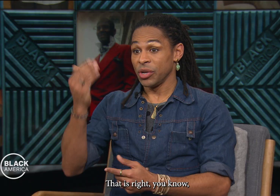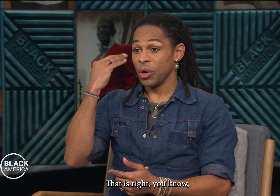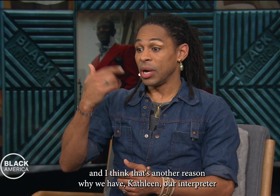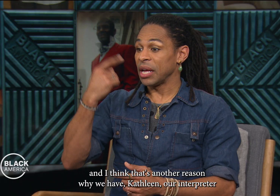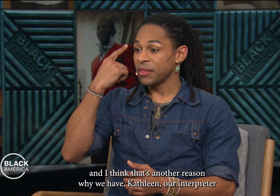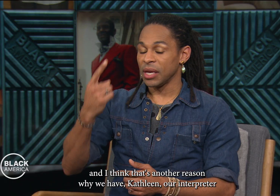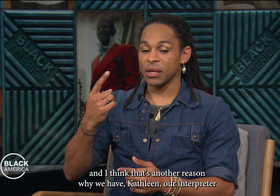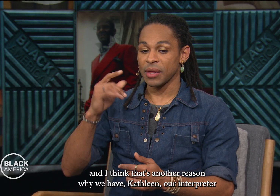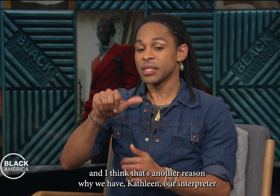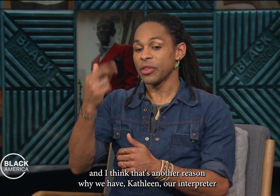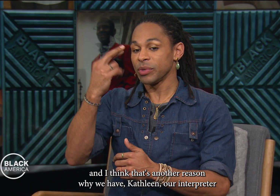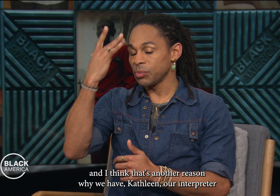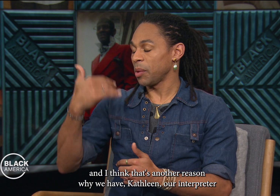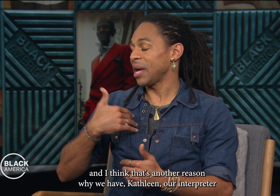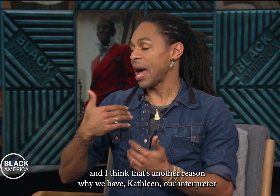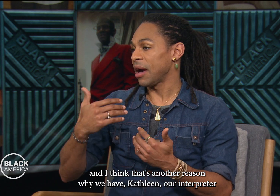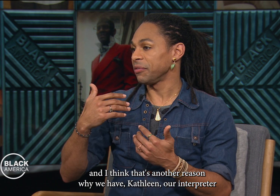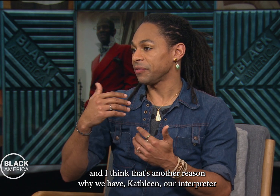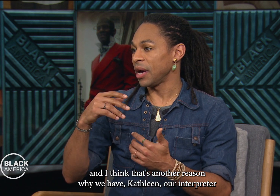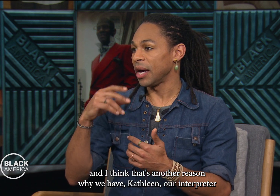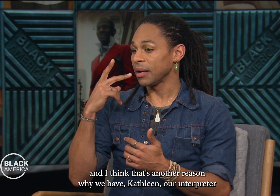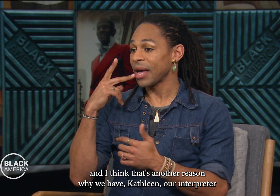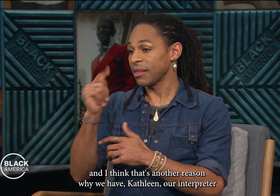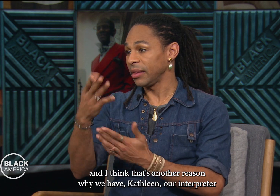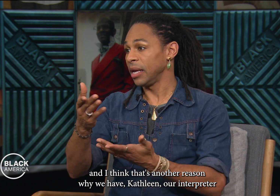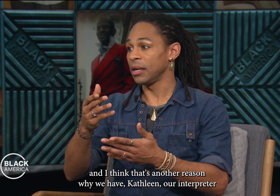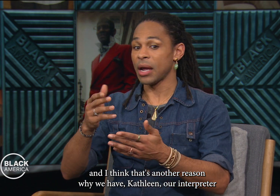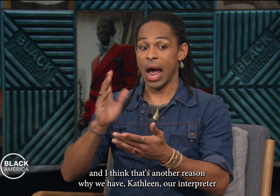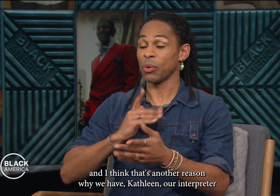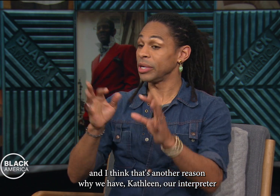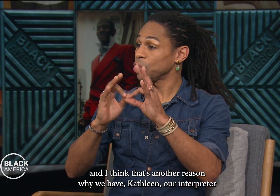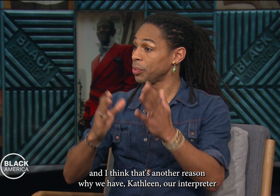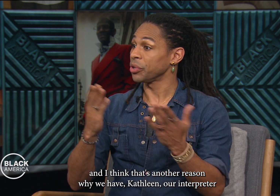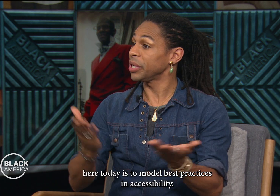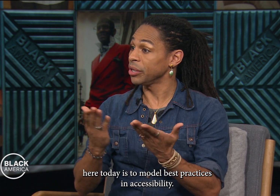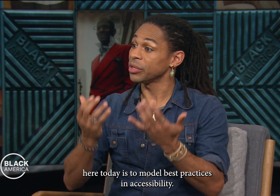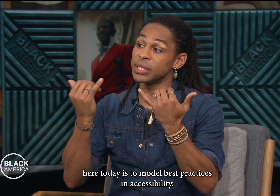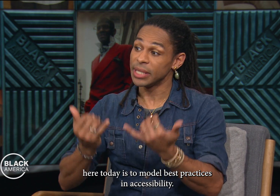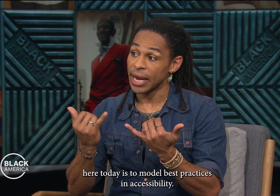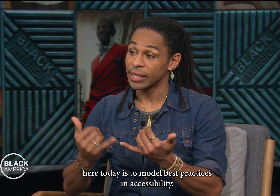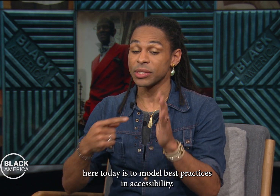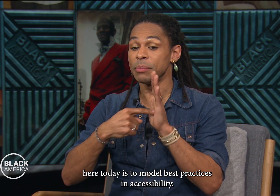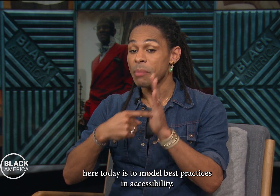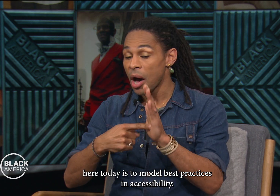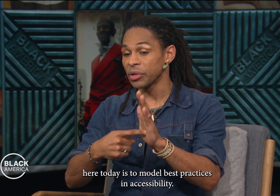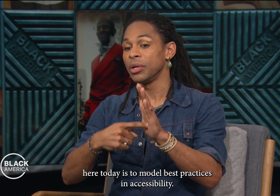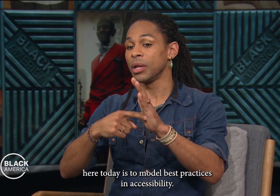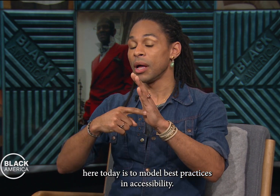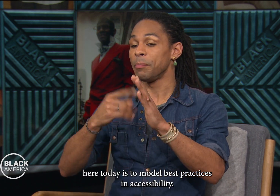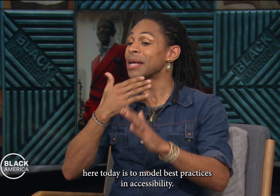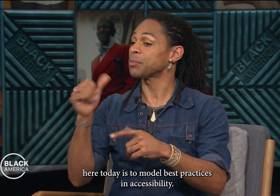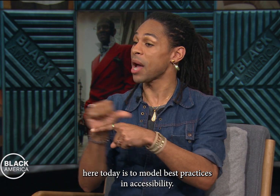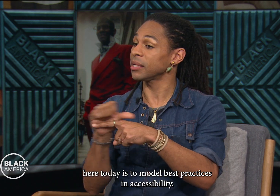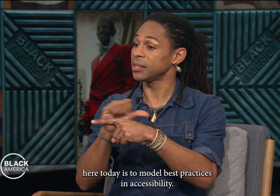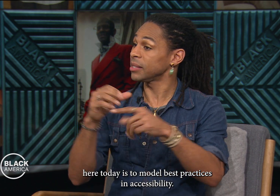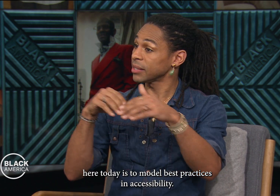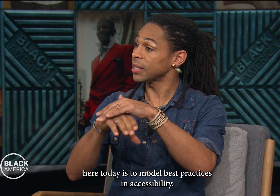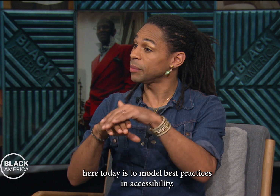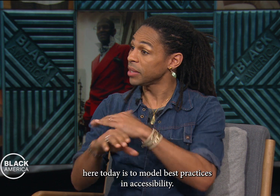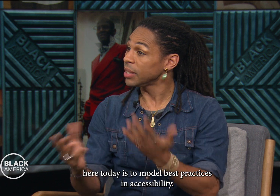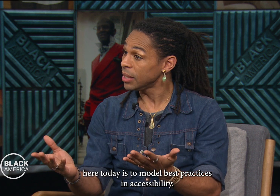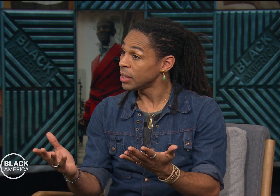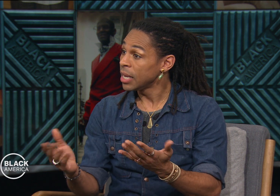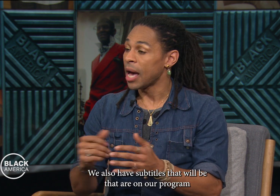right, and I think that's another reason why we have Kathleen, our interpreter, here today, is to model best practices